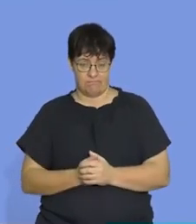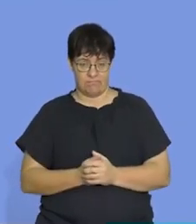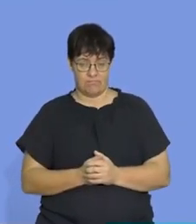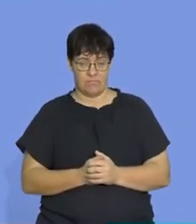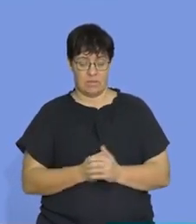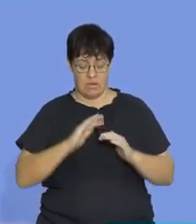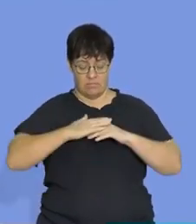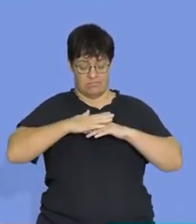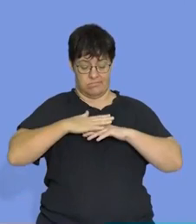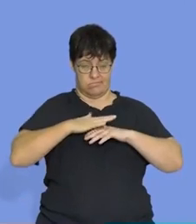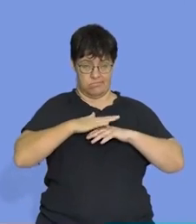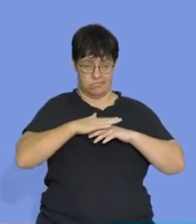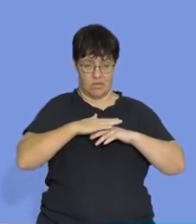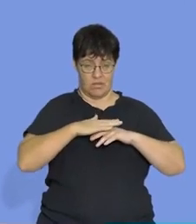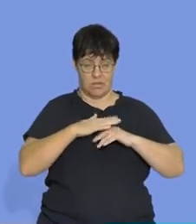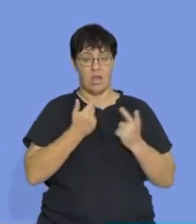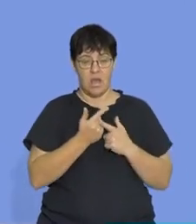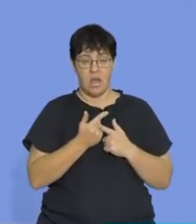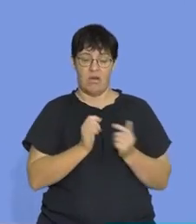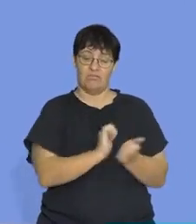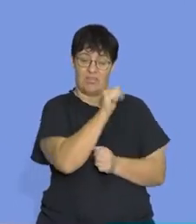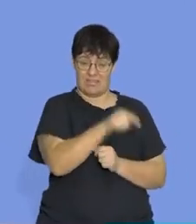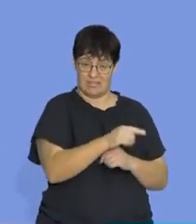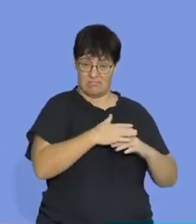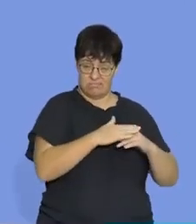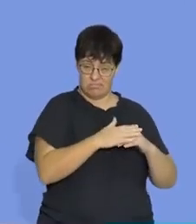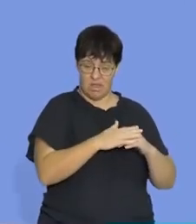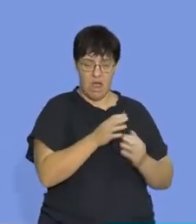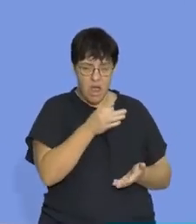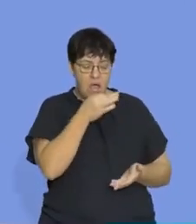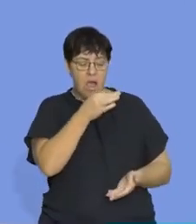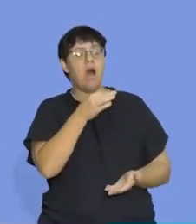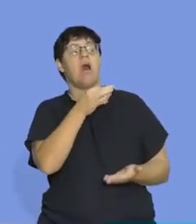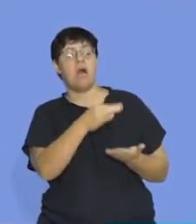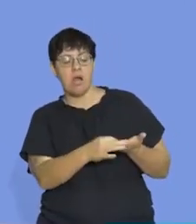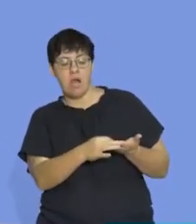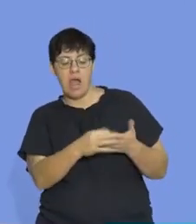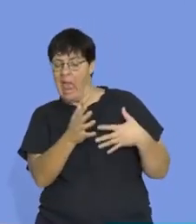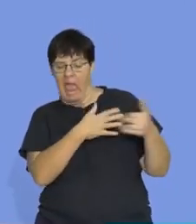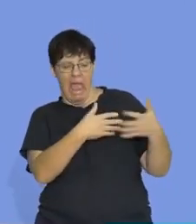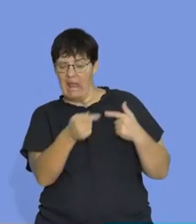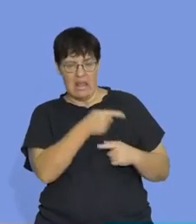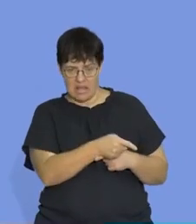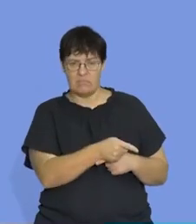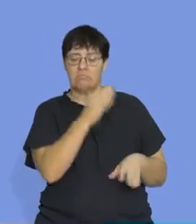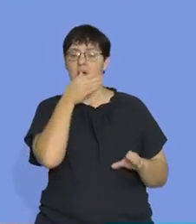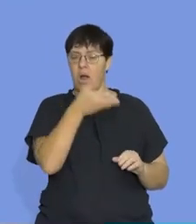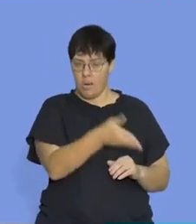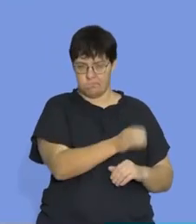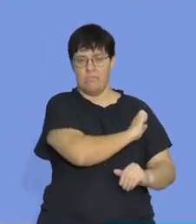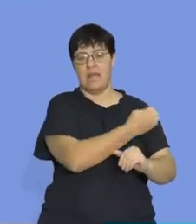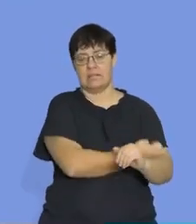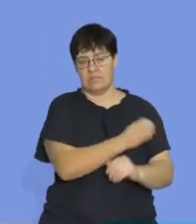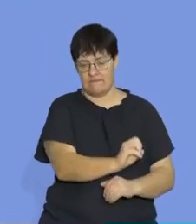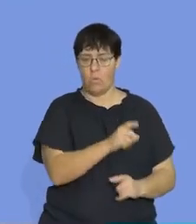these particles of a sample of a solid substance actually suggests that any form of matter does contain some energy.